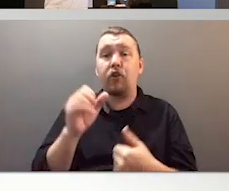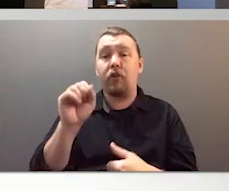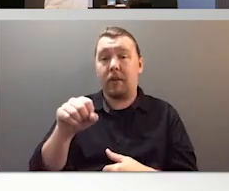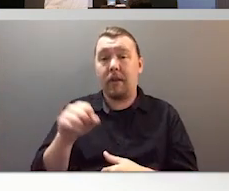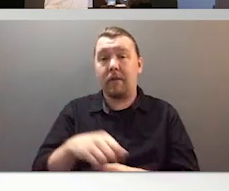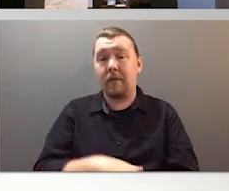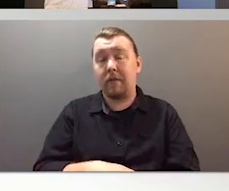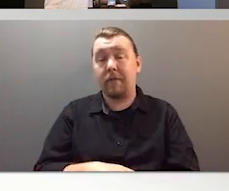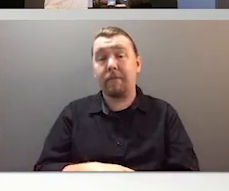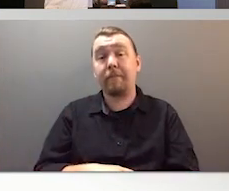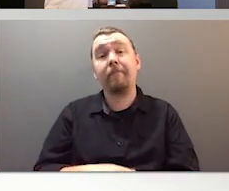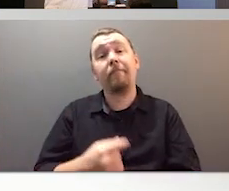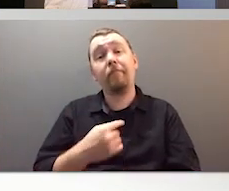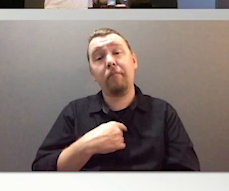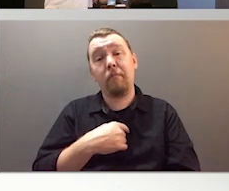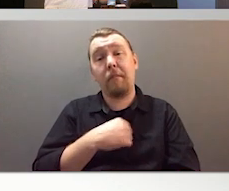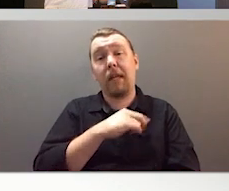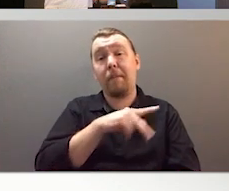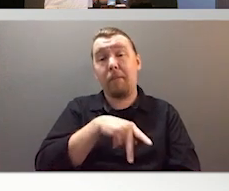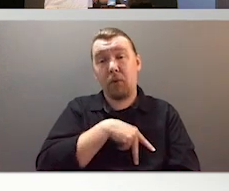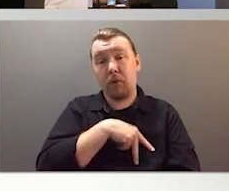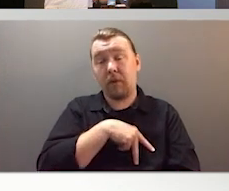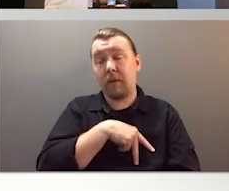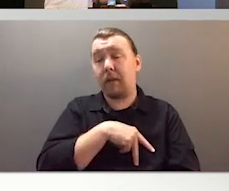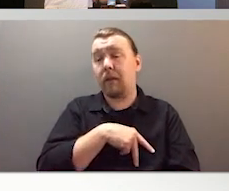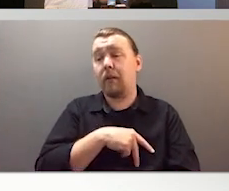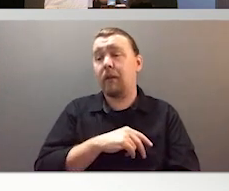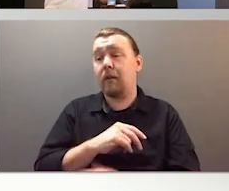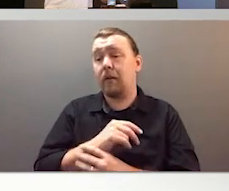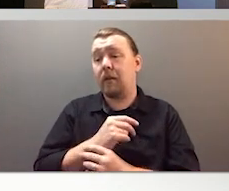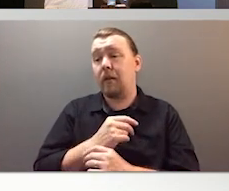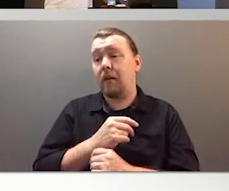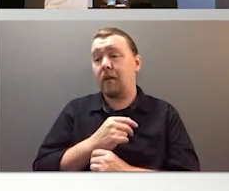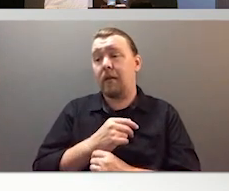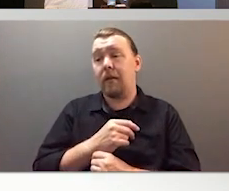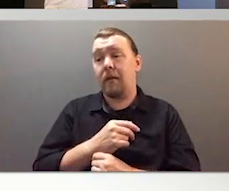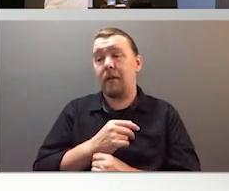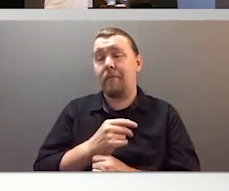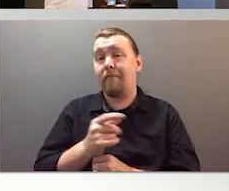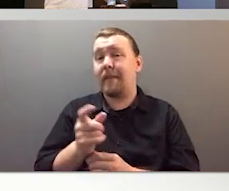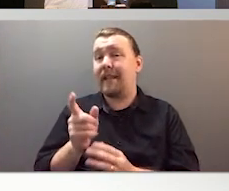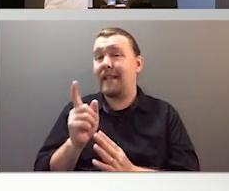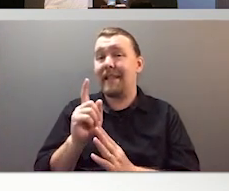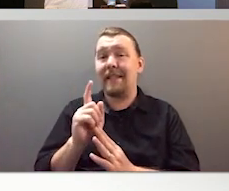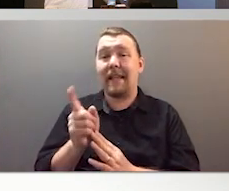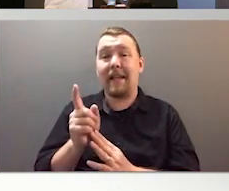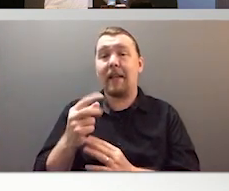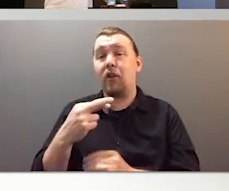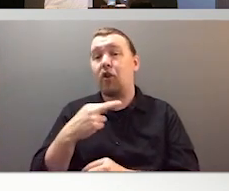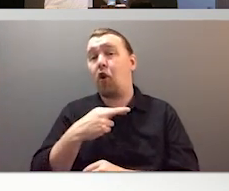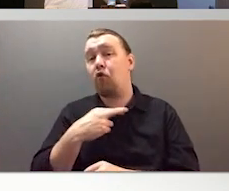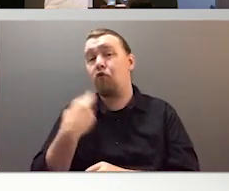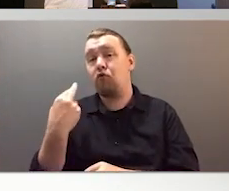the benefits, I was back in somebody's home. So last year, let's say beginning of May,